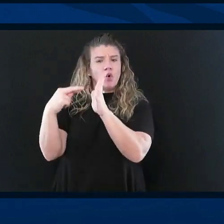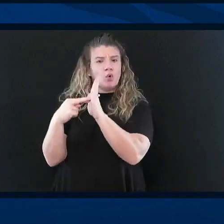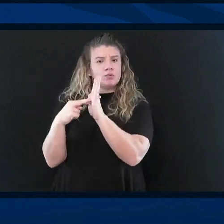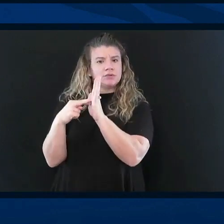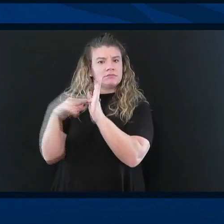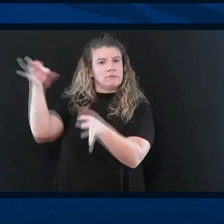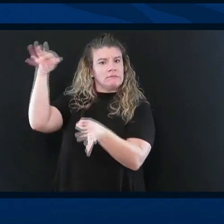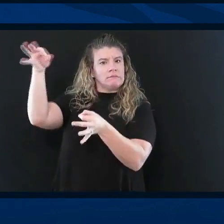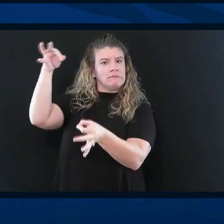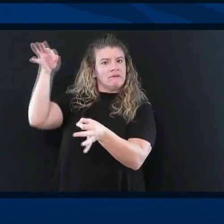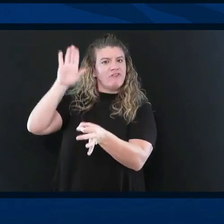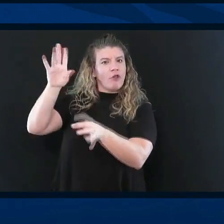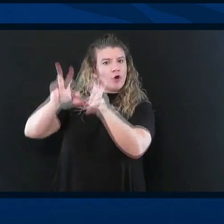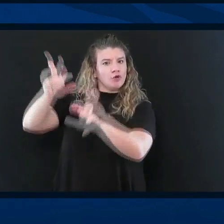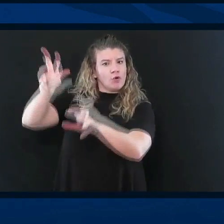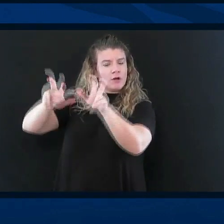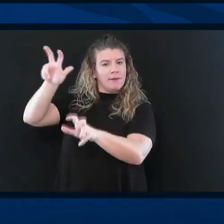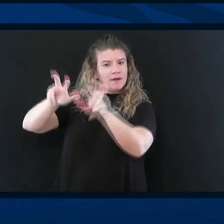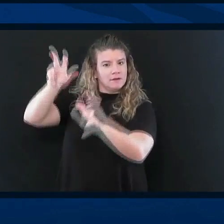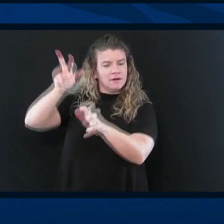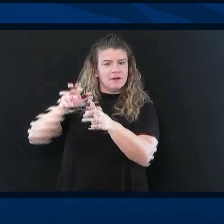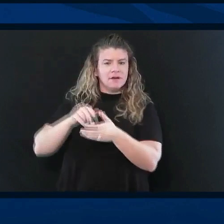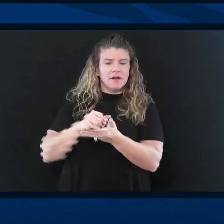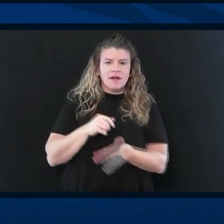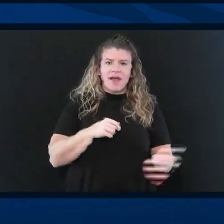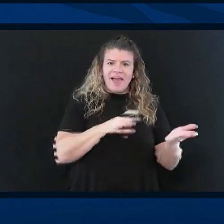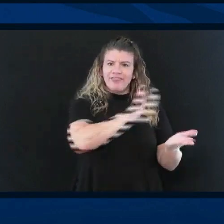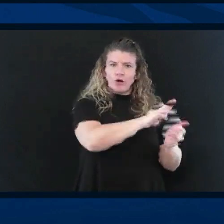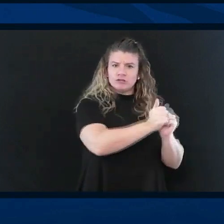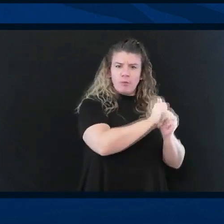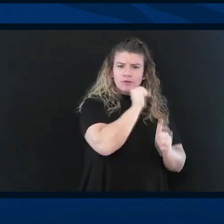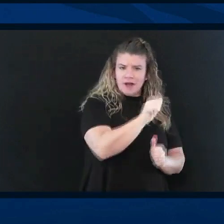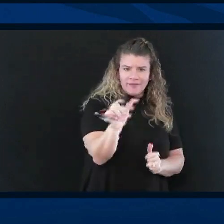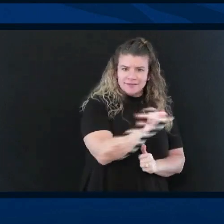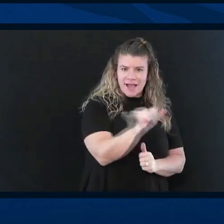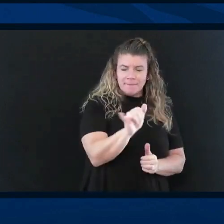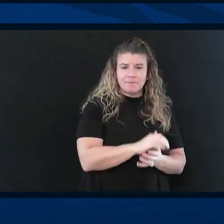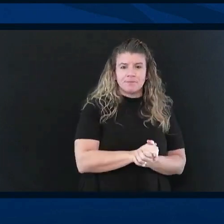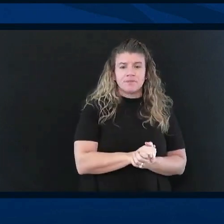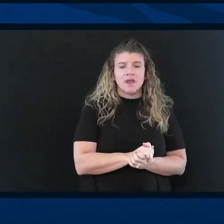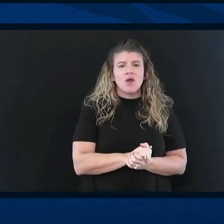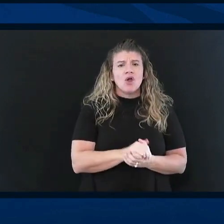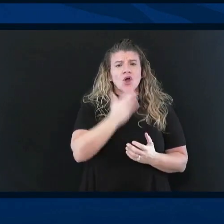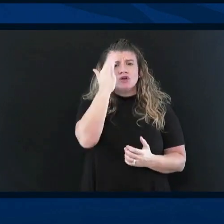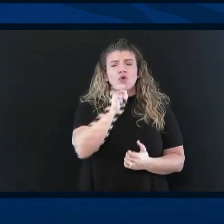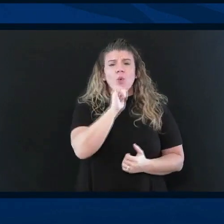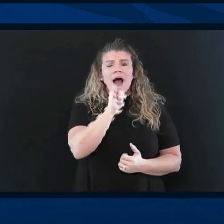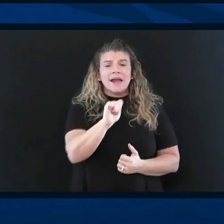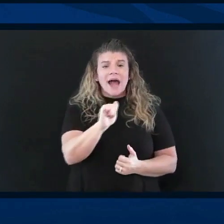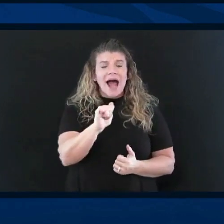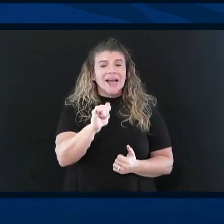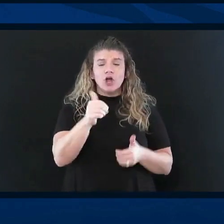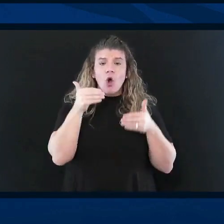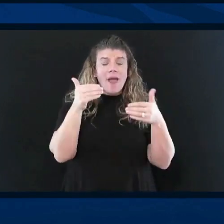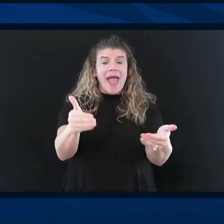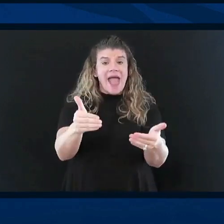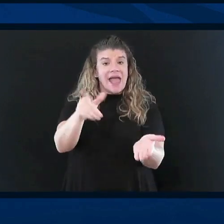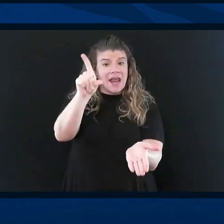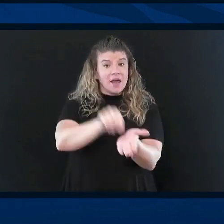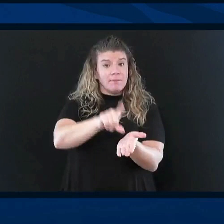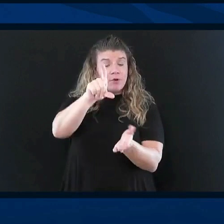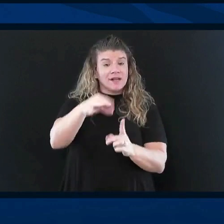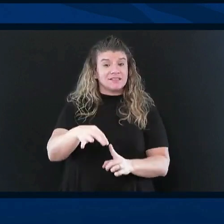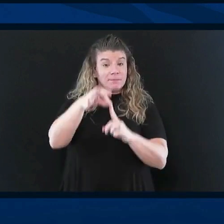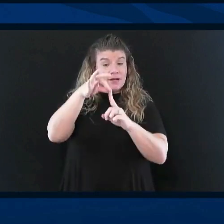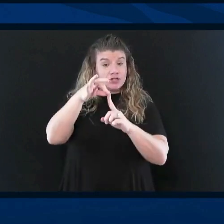in playoffs while they haven't. So why not just say, give either here's a special guidelines for the playoffs in